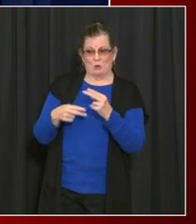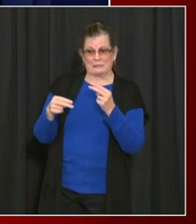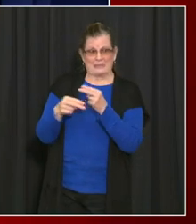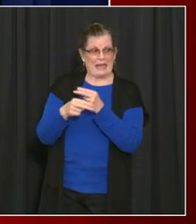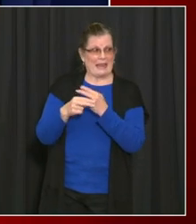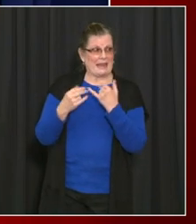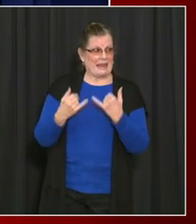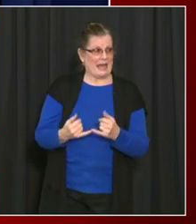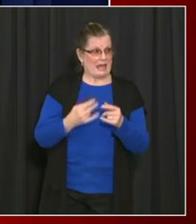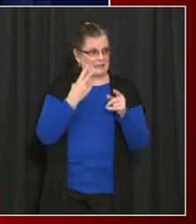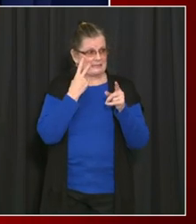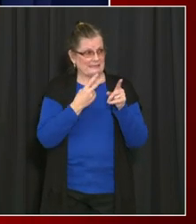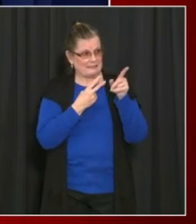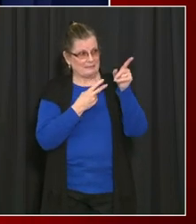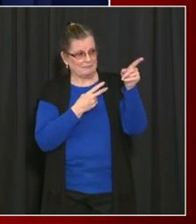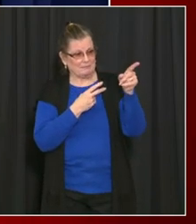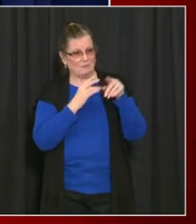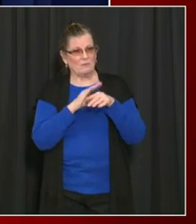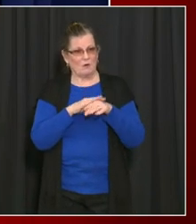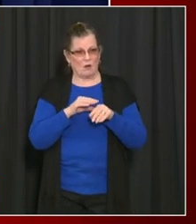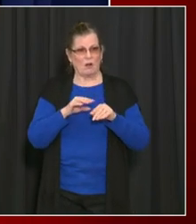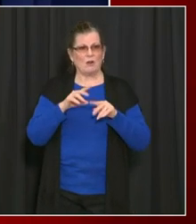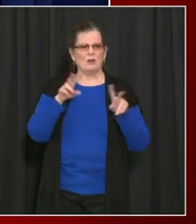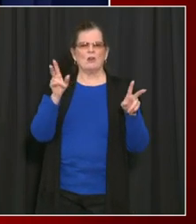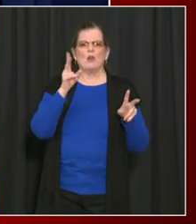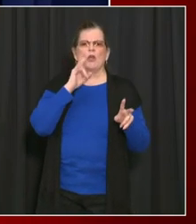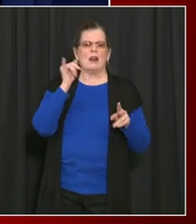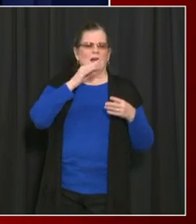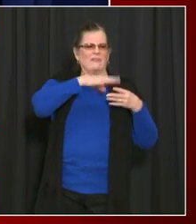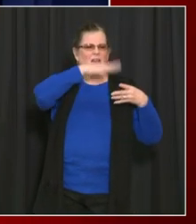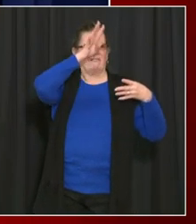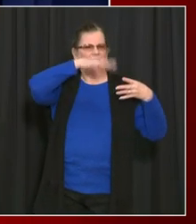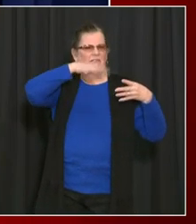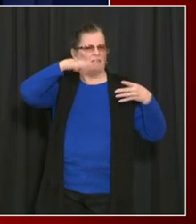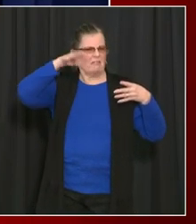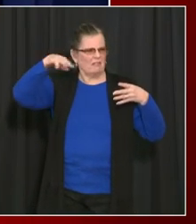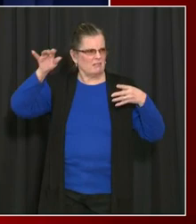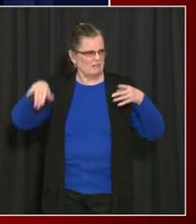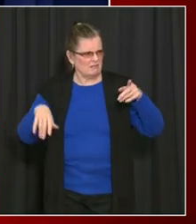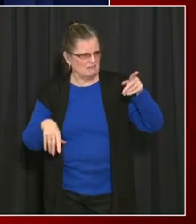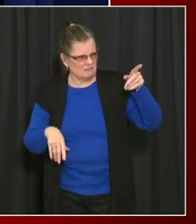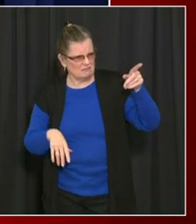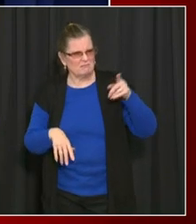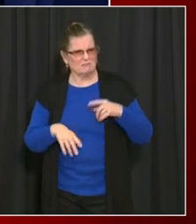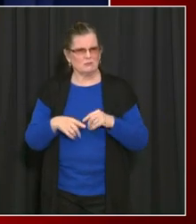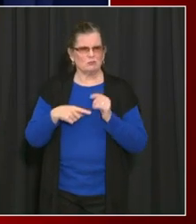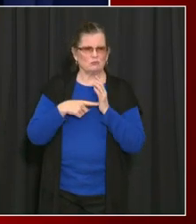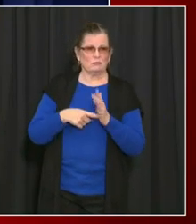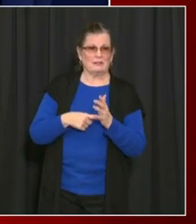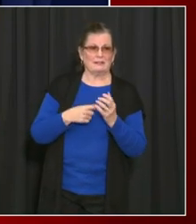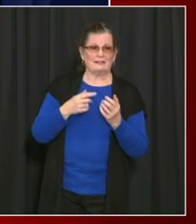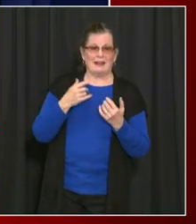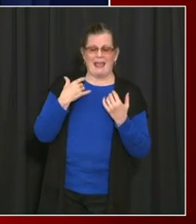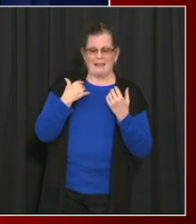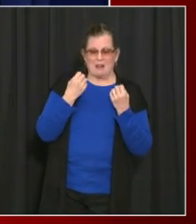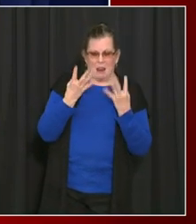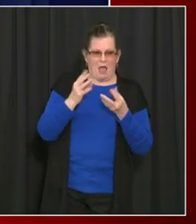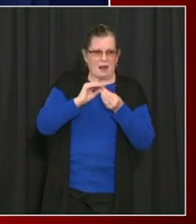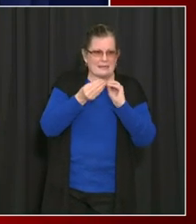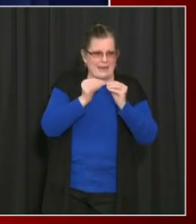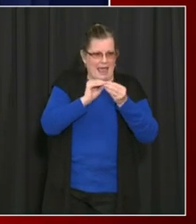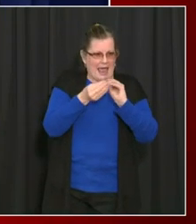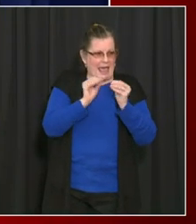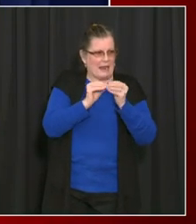how 14 days of community spread have been achieved, the vast amounts of data that we have made